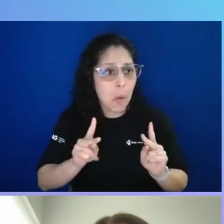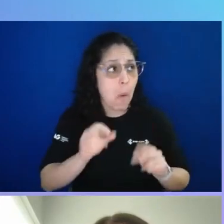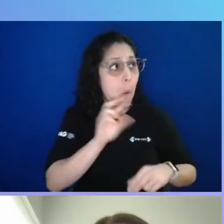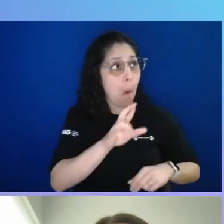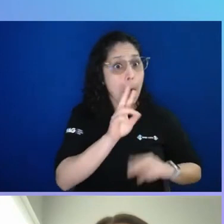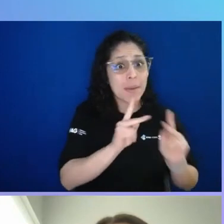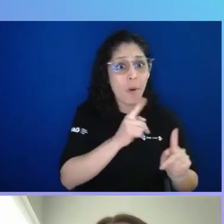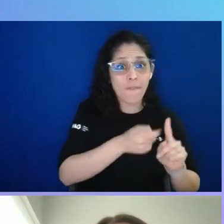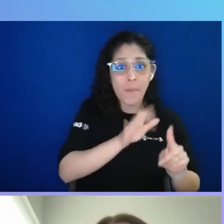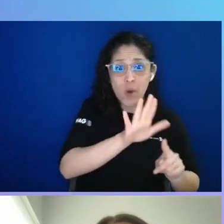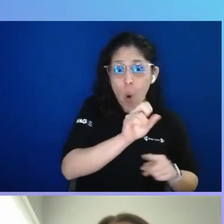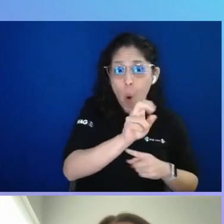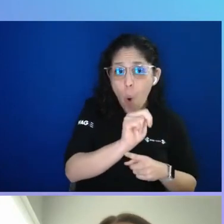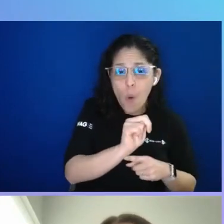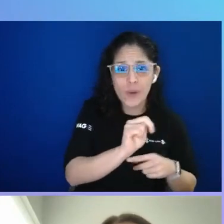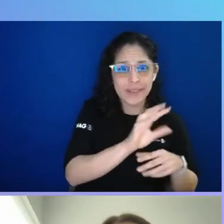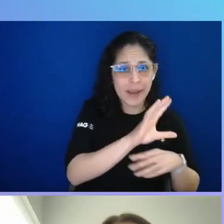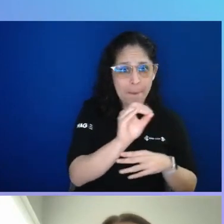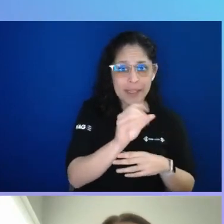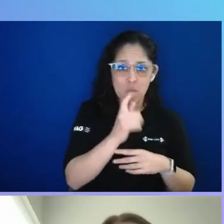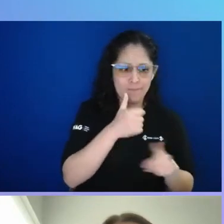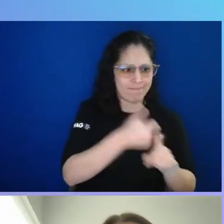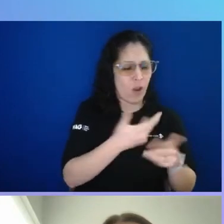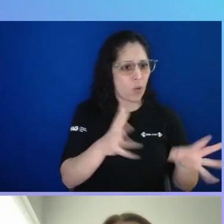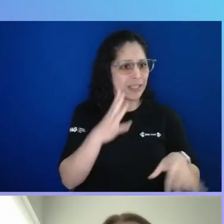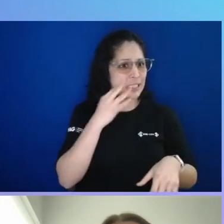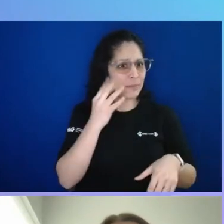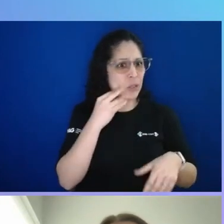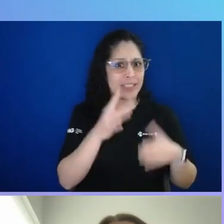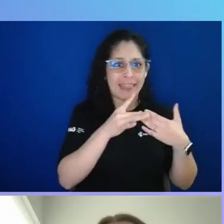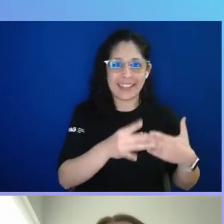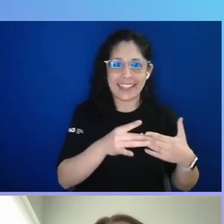leading accessibility research in the past.